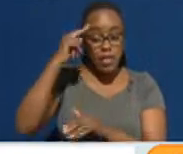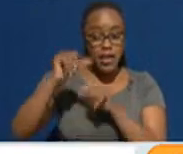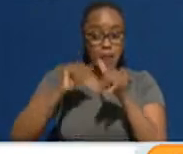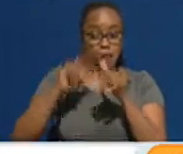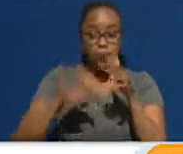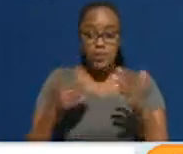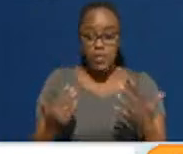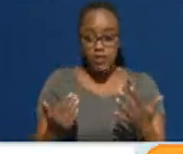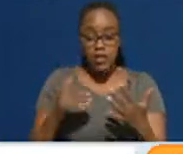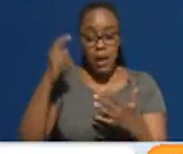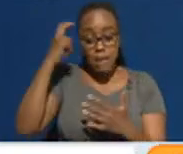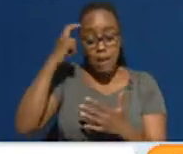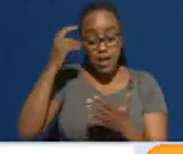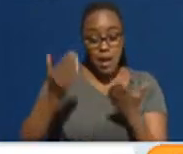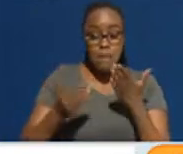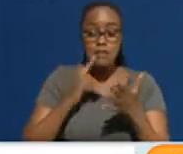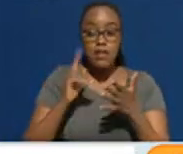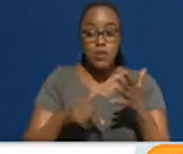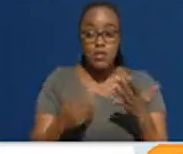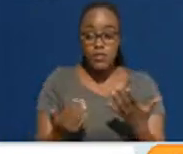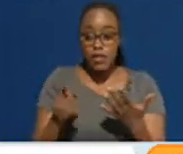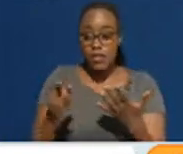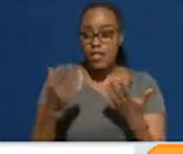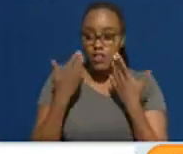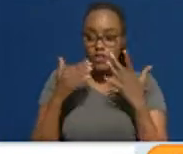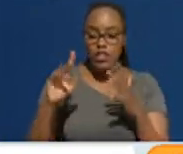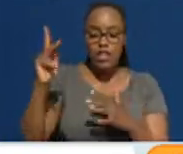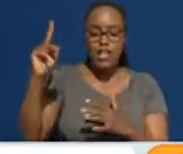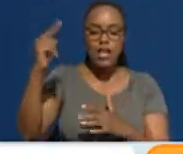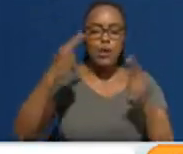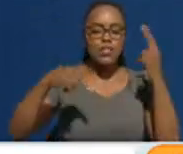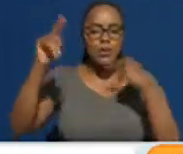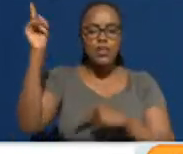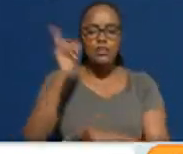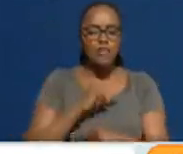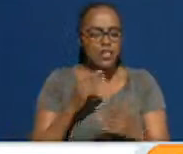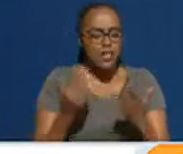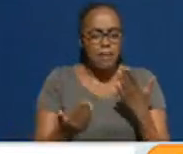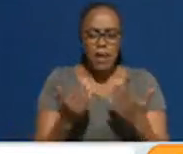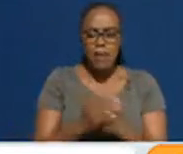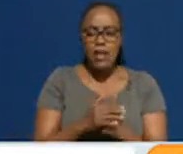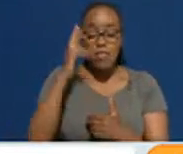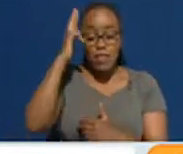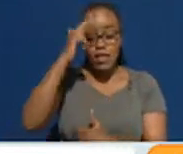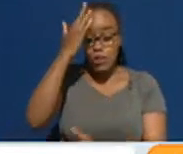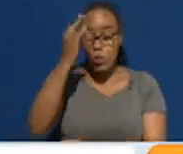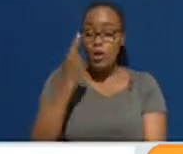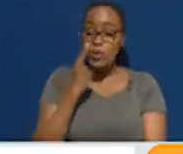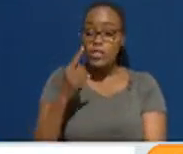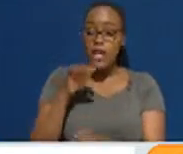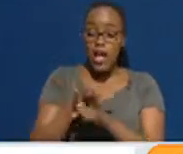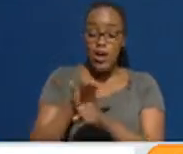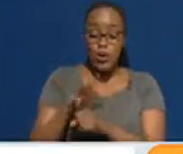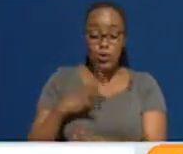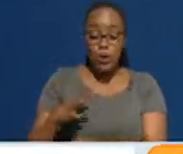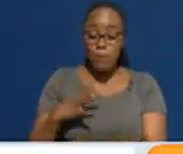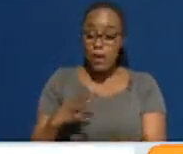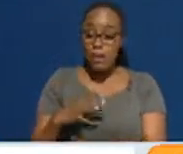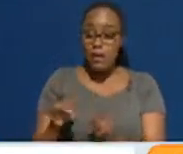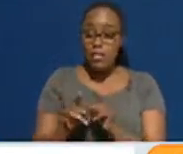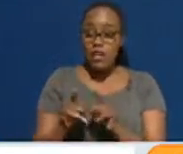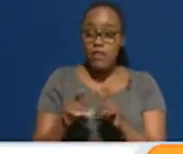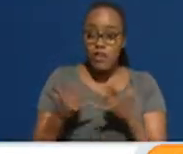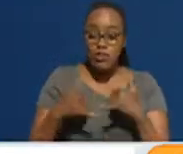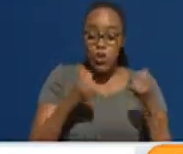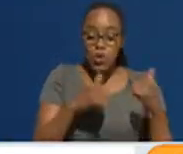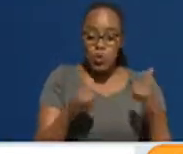okay, in his mind, possibly, he says, this thing is gone, Kenya Kwanza has it, I want to be in government. And that's why you'll see people will be scrambling at